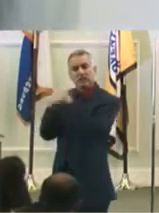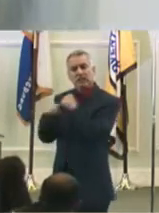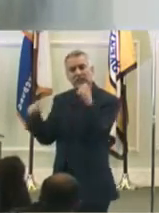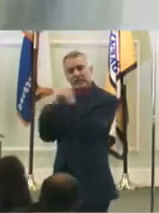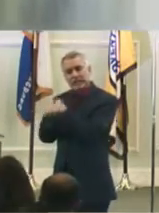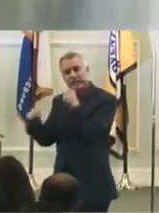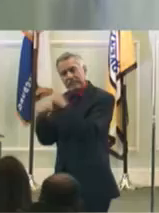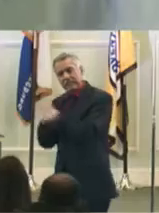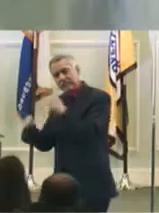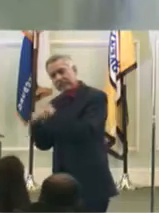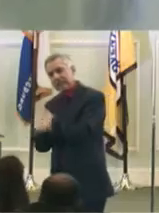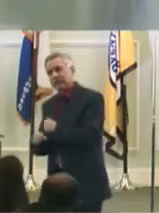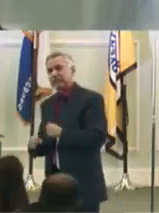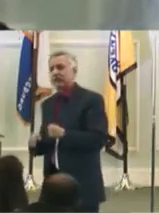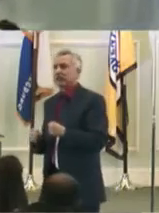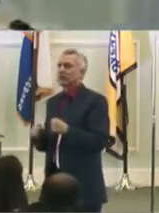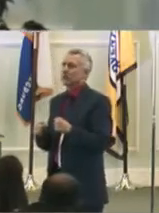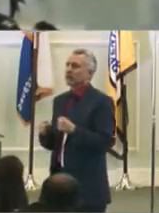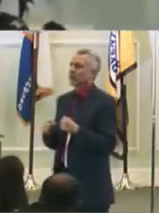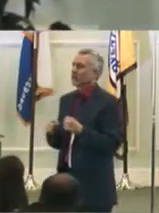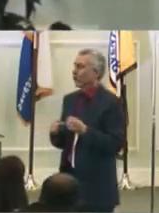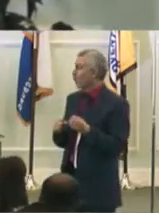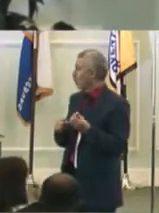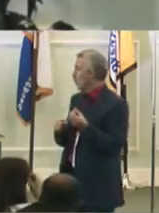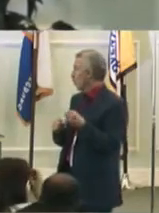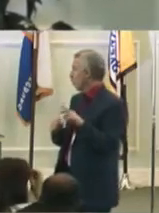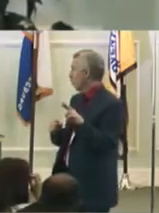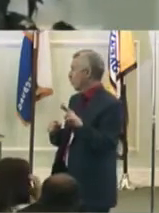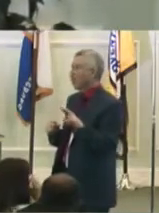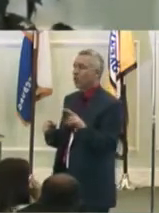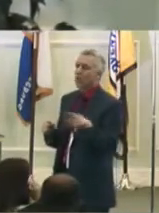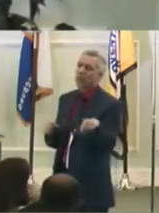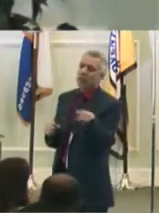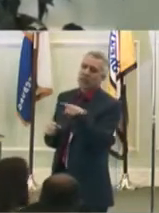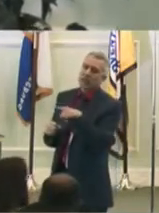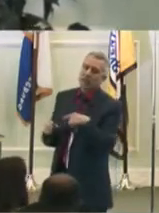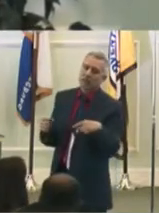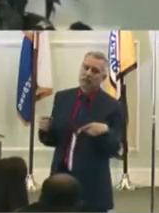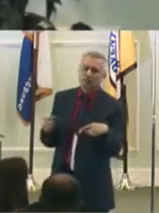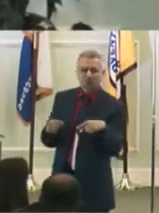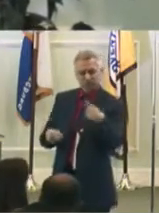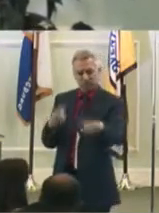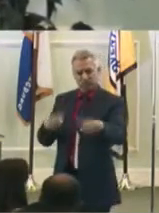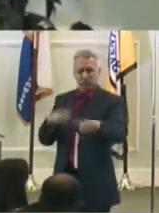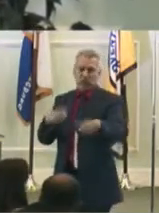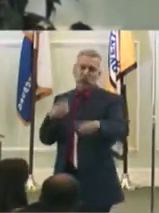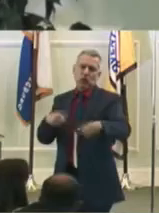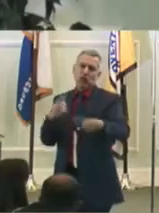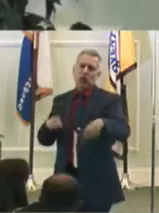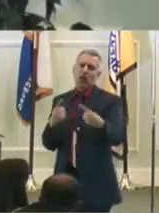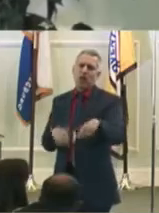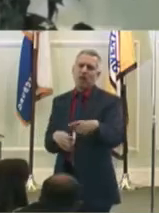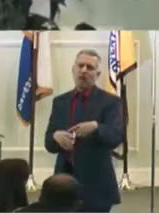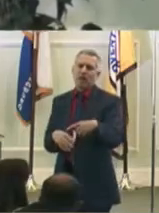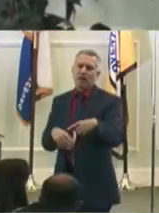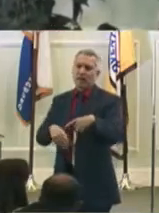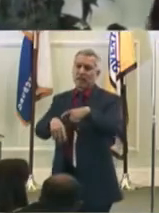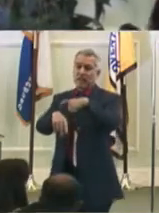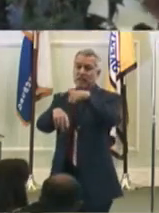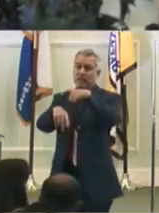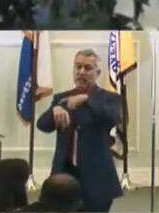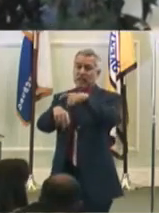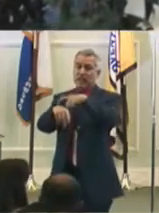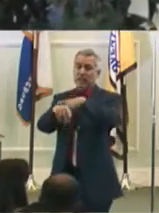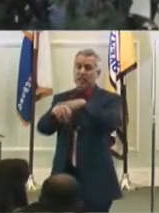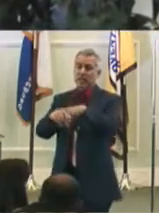Bible study on the accuracy of dates and times and seasons, and if that's what you're supposed to do, praise God. Or we can use the opportunity to share